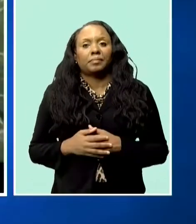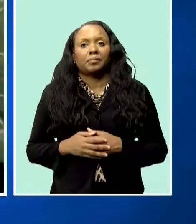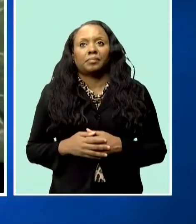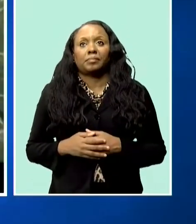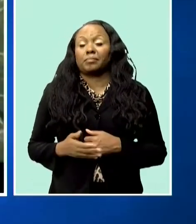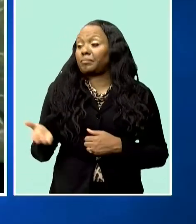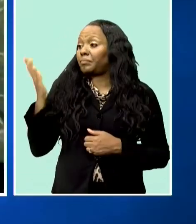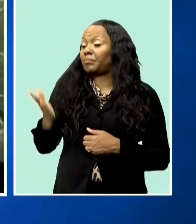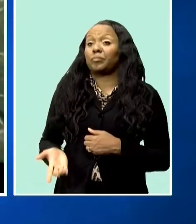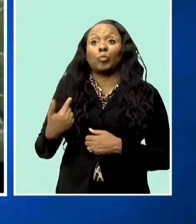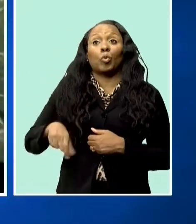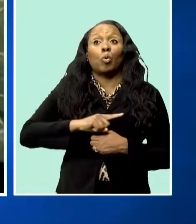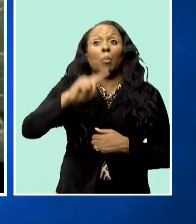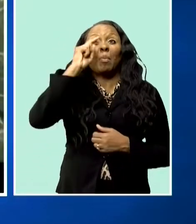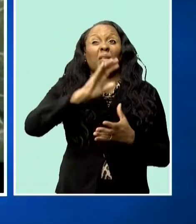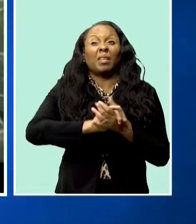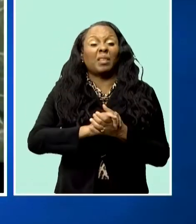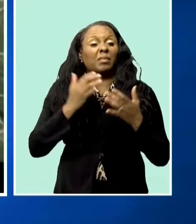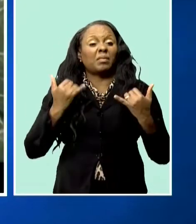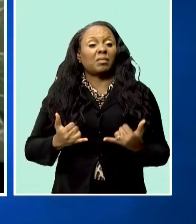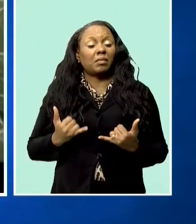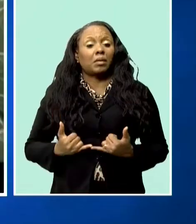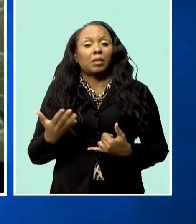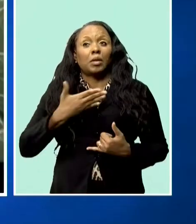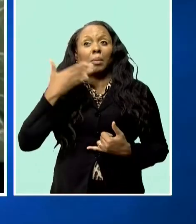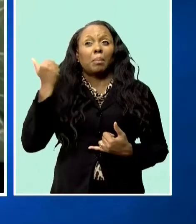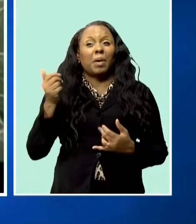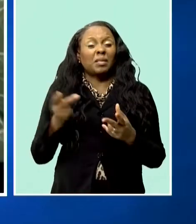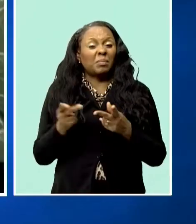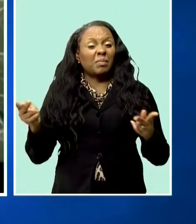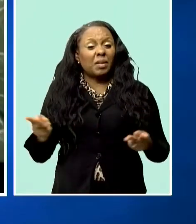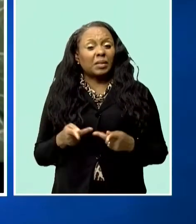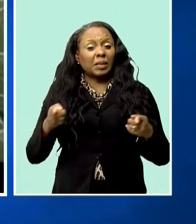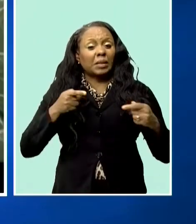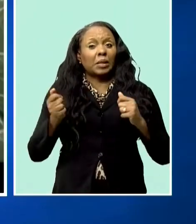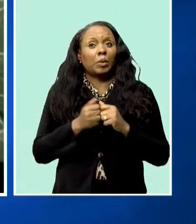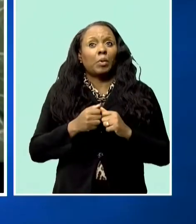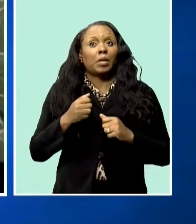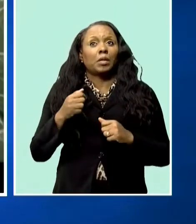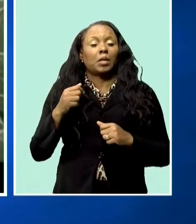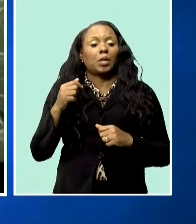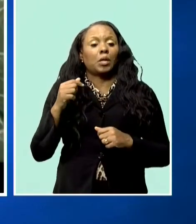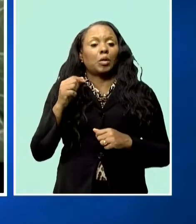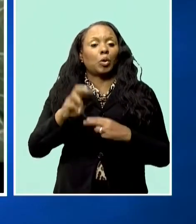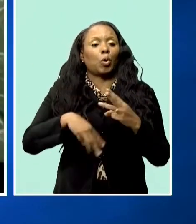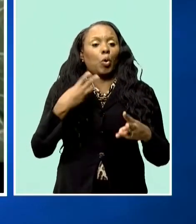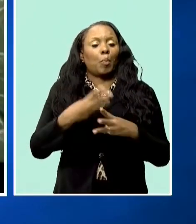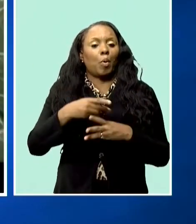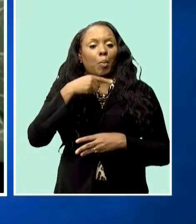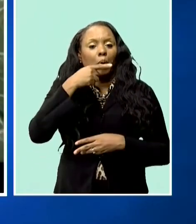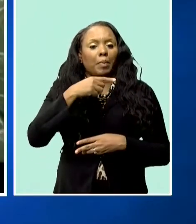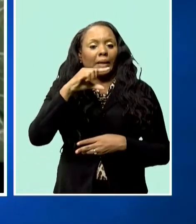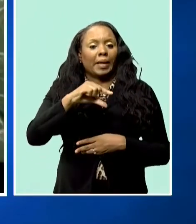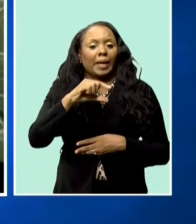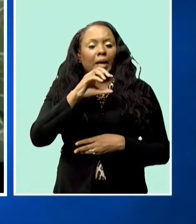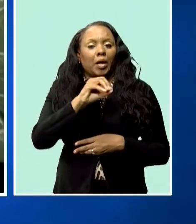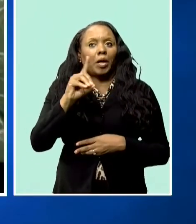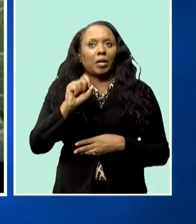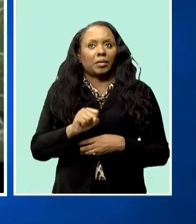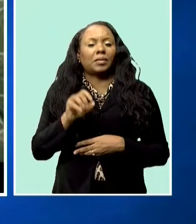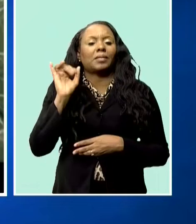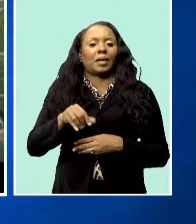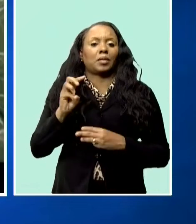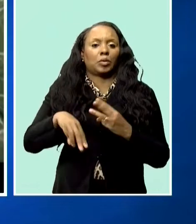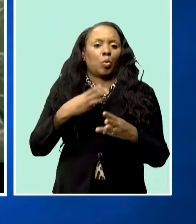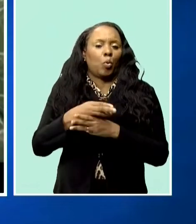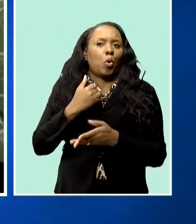We believe today that the most appropriate place to deal with global public goods is in fact the World Bank Group. And I'll speak more to